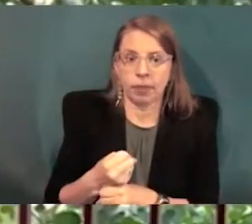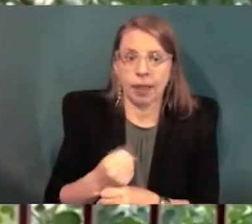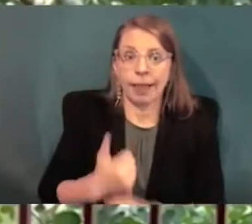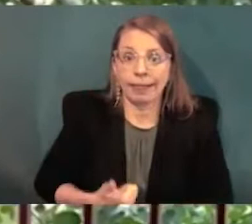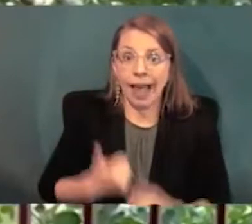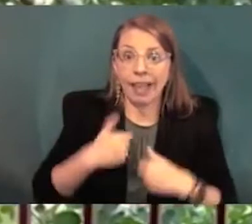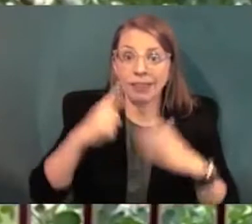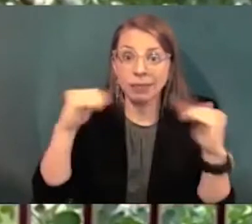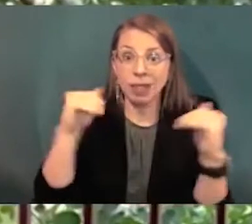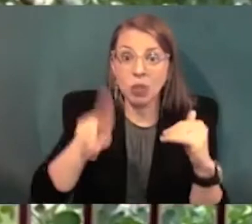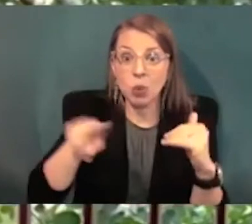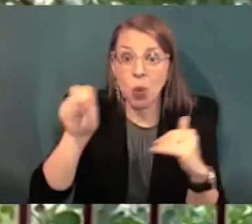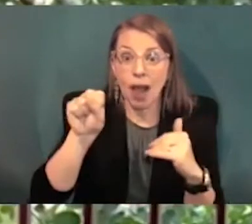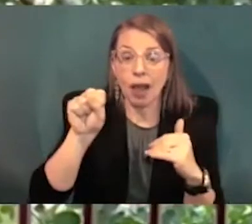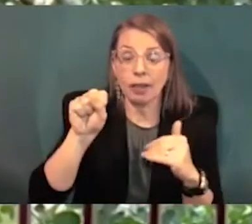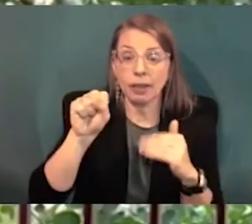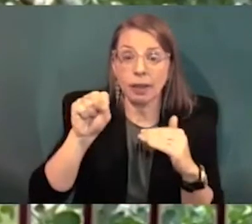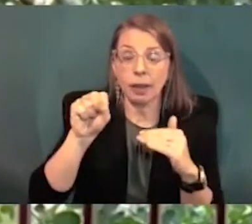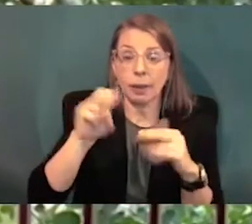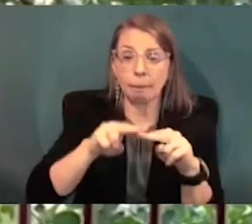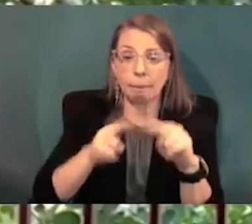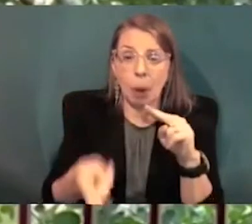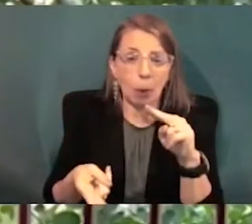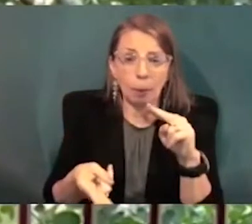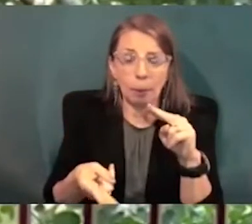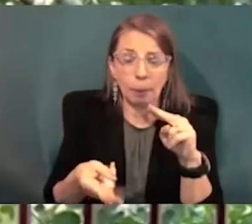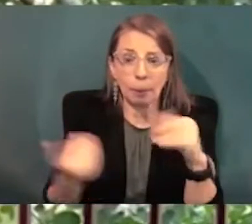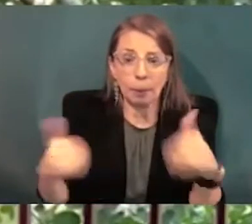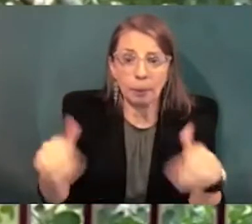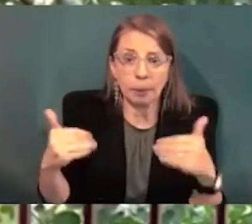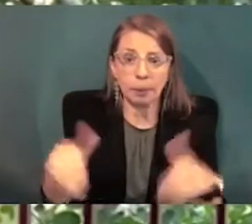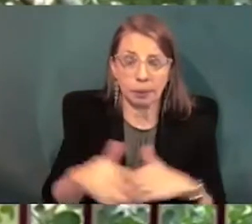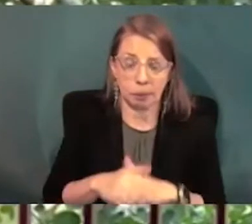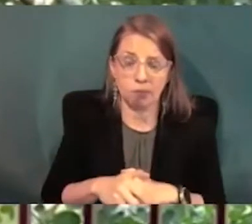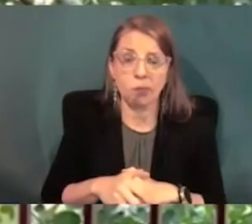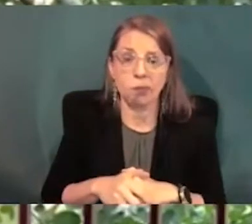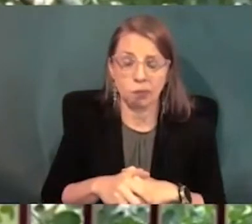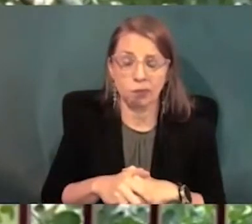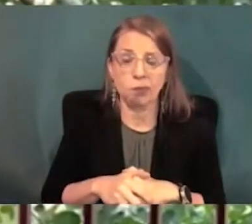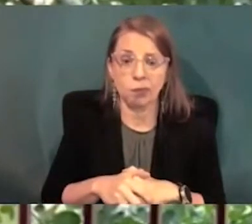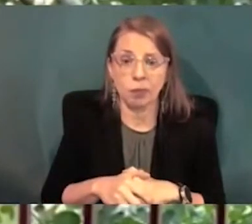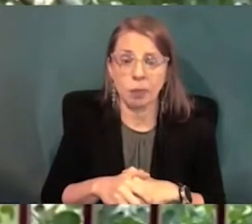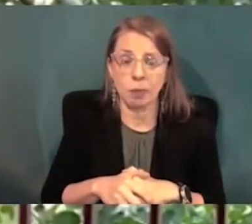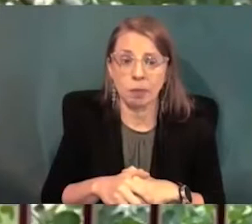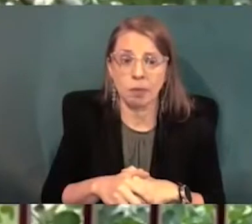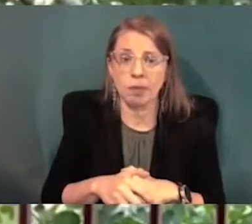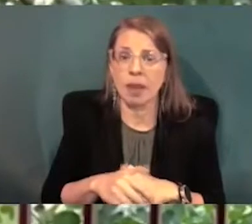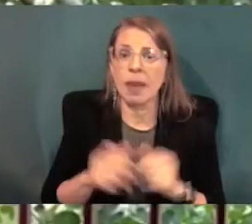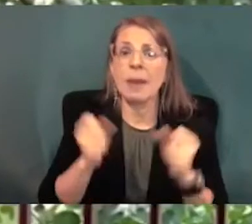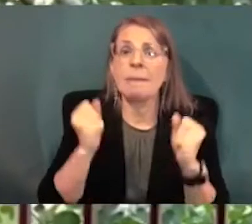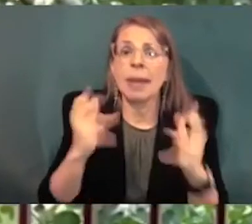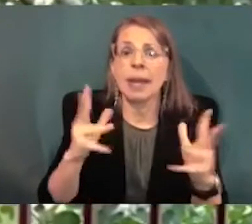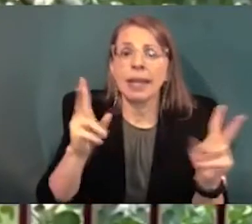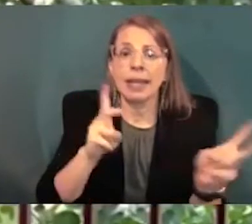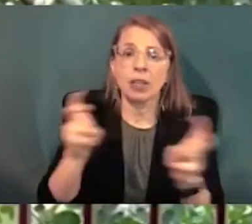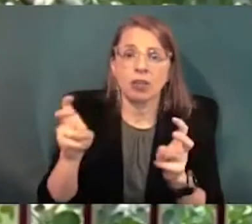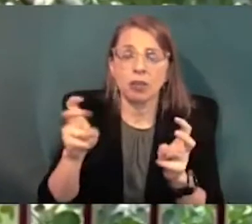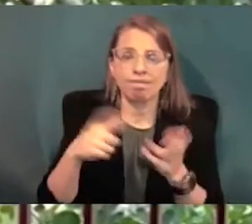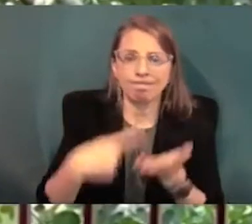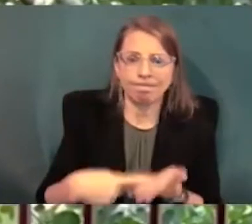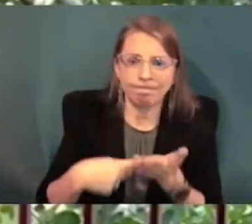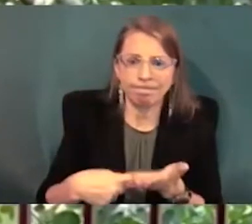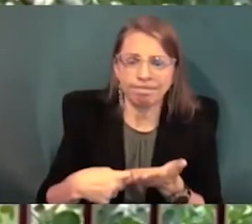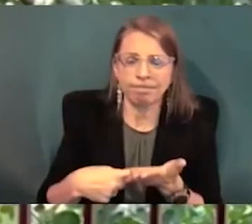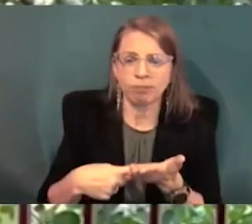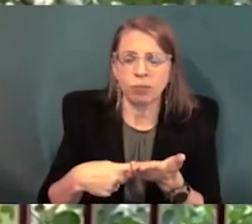expectancy in the United States has dropped significantly. So very many issues we have to work through and dissect them out one by one and